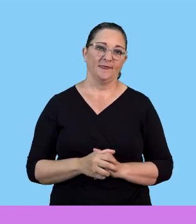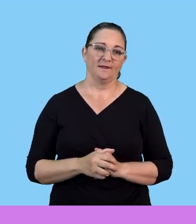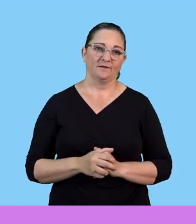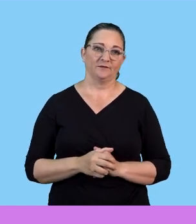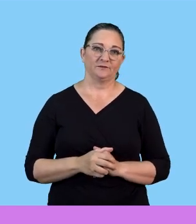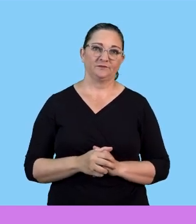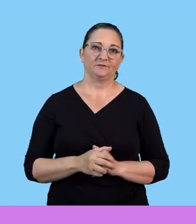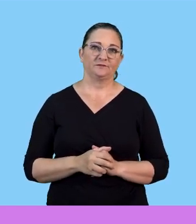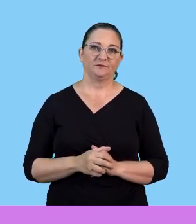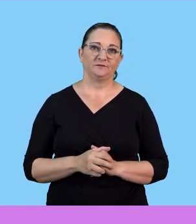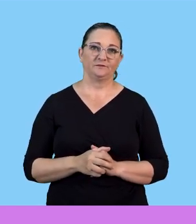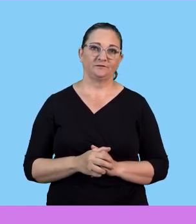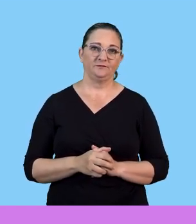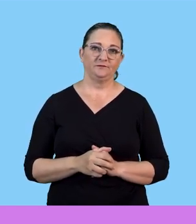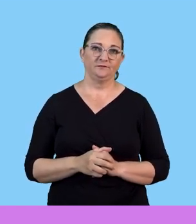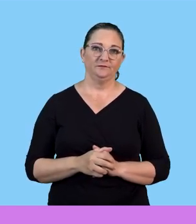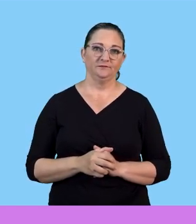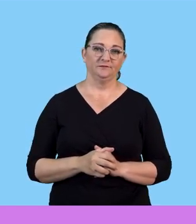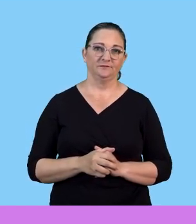R78.92 is still to be paid.